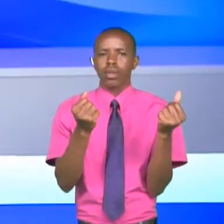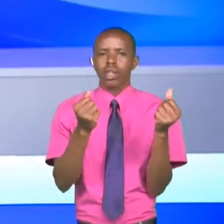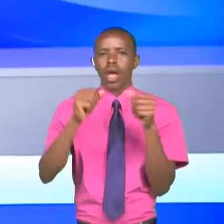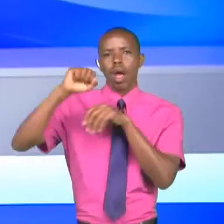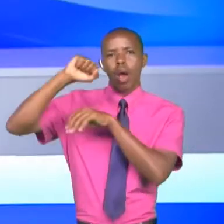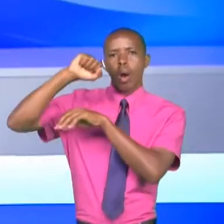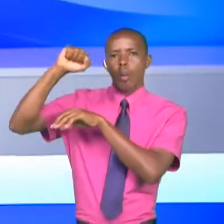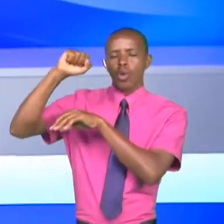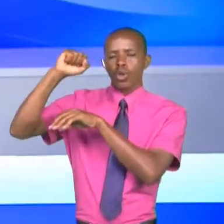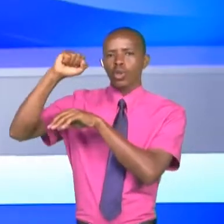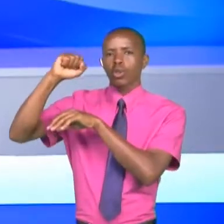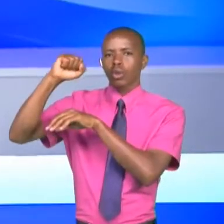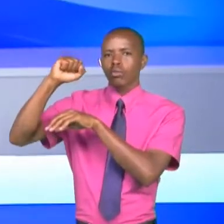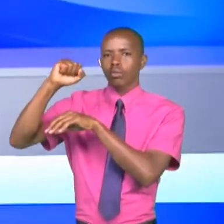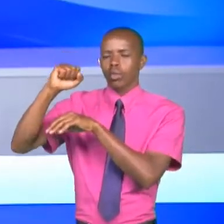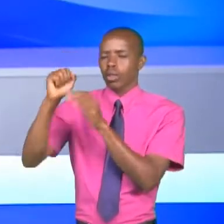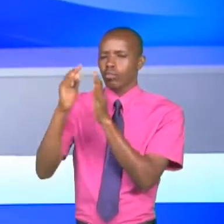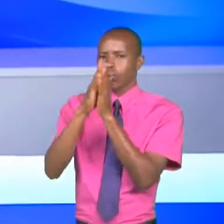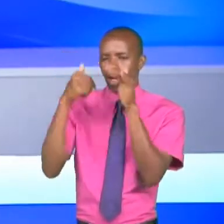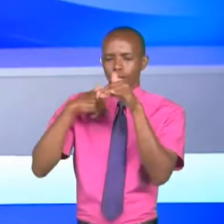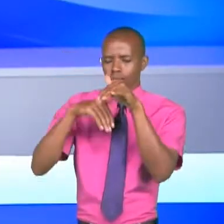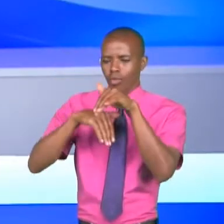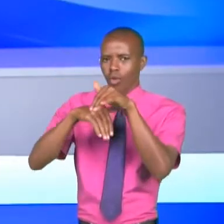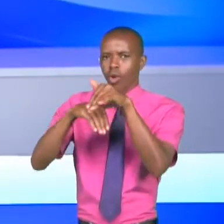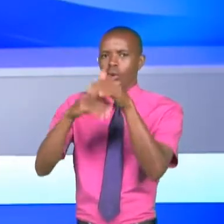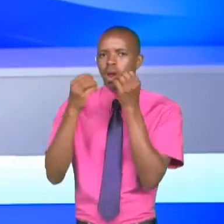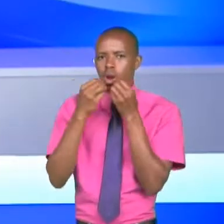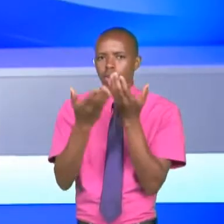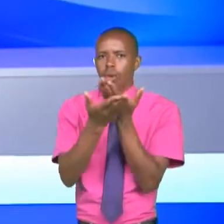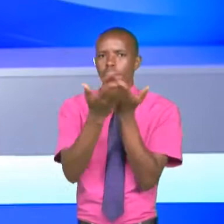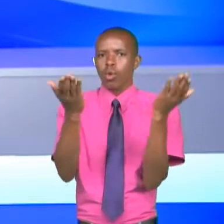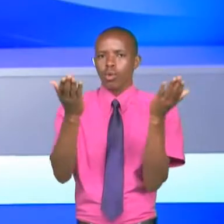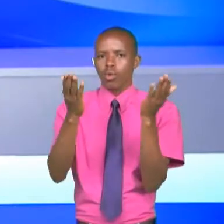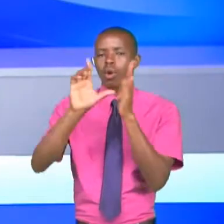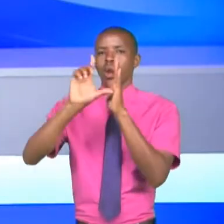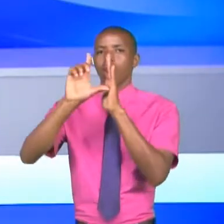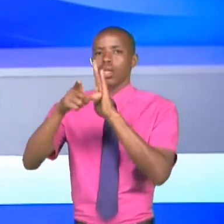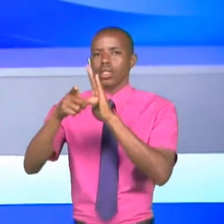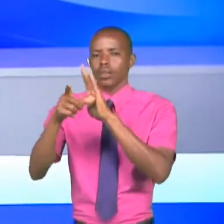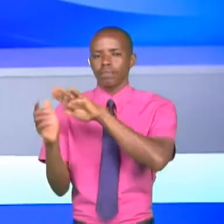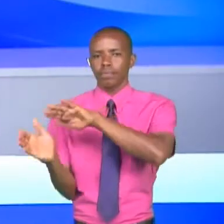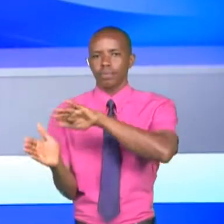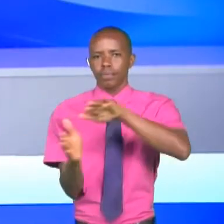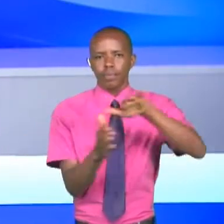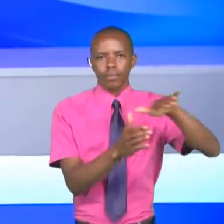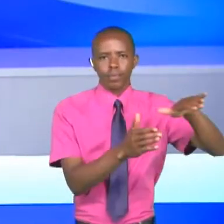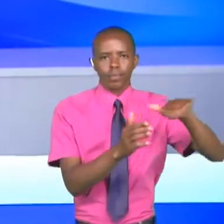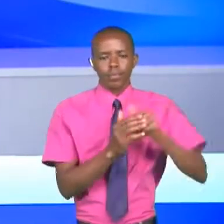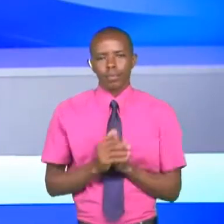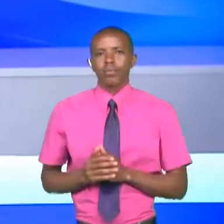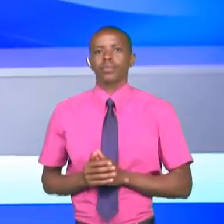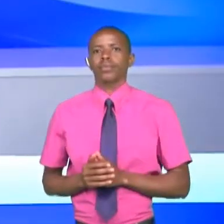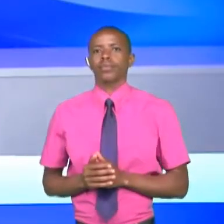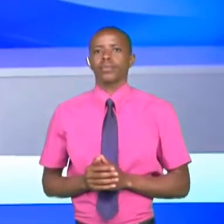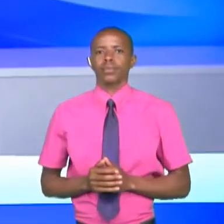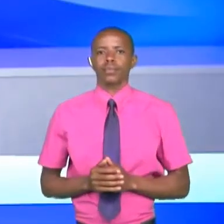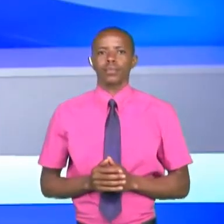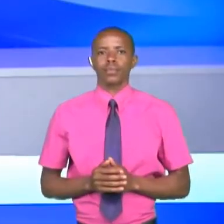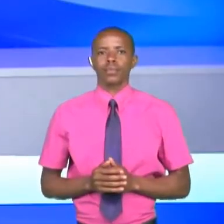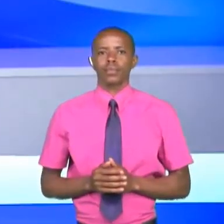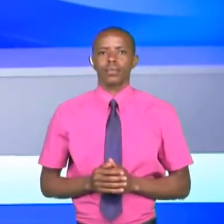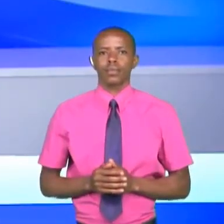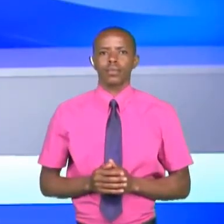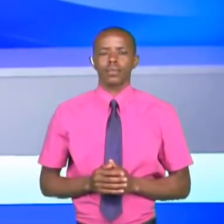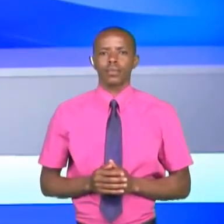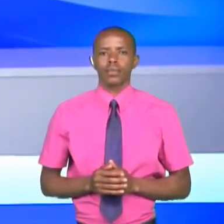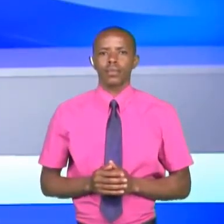political divide. That story we are following up and we'll be bringing it in a short while. Now, moving on.